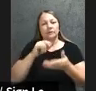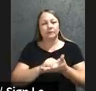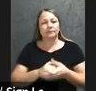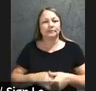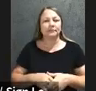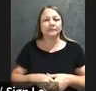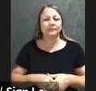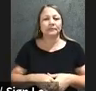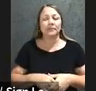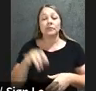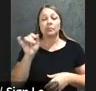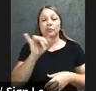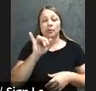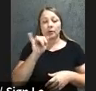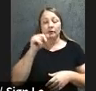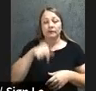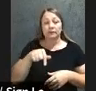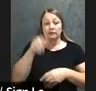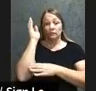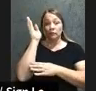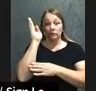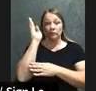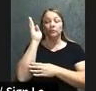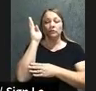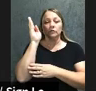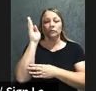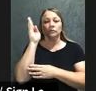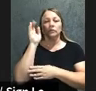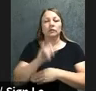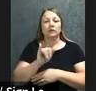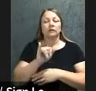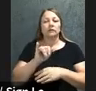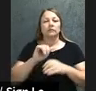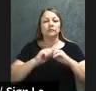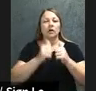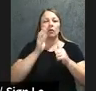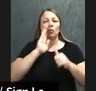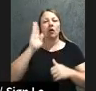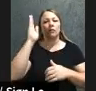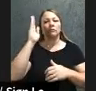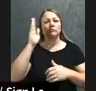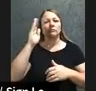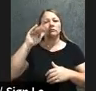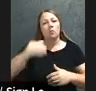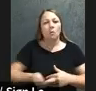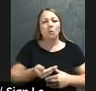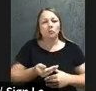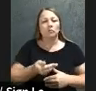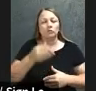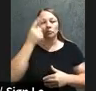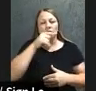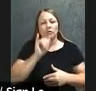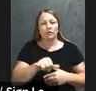And of course, this presentation that's where we'll post this when we get this archived as well. So I'm going to give you a heads